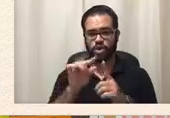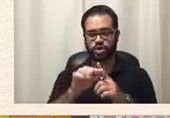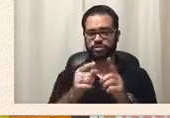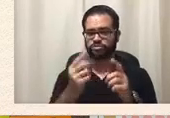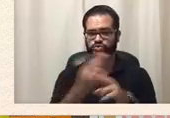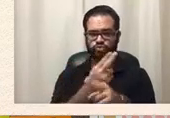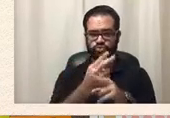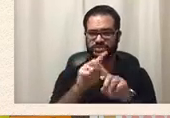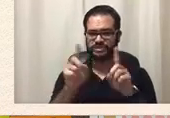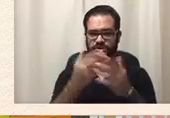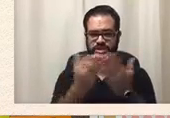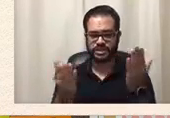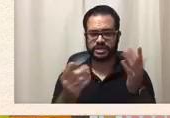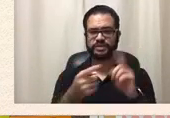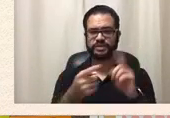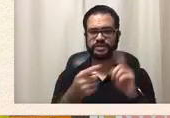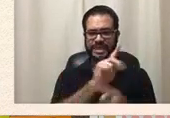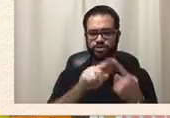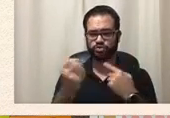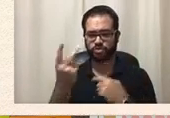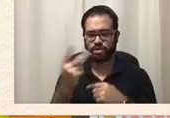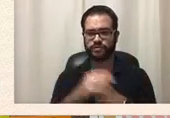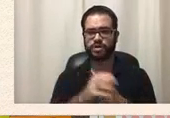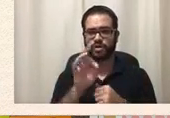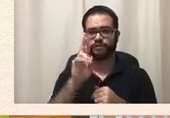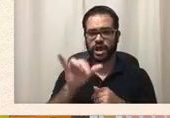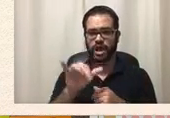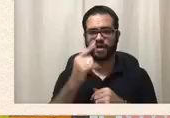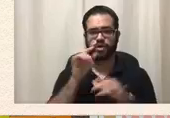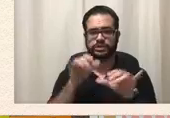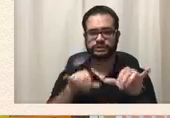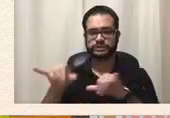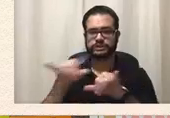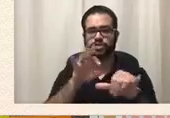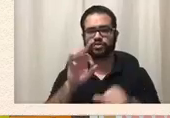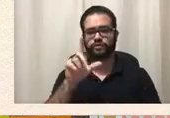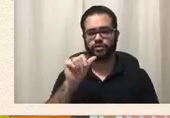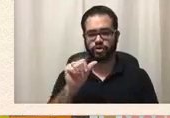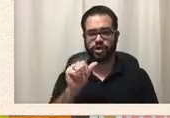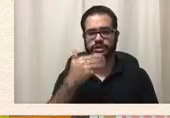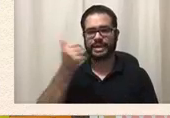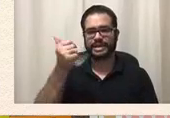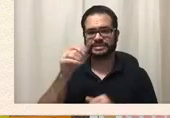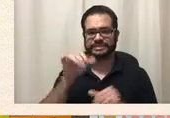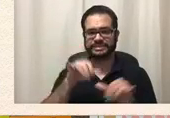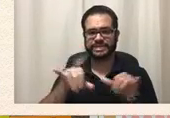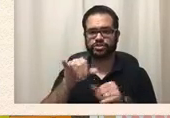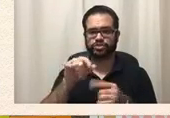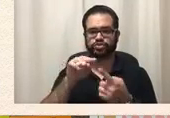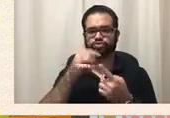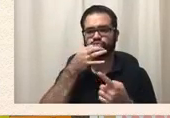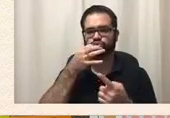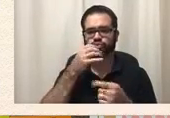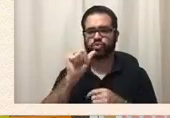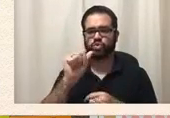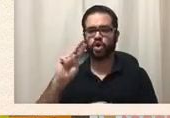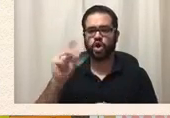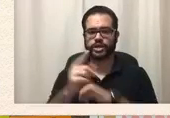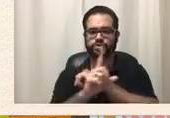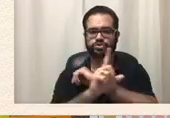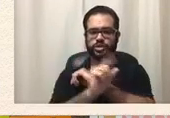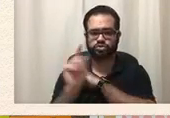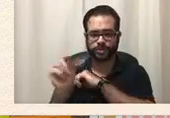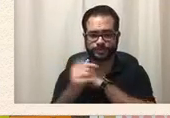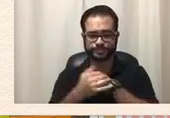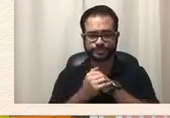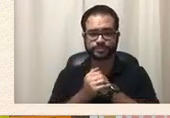words are for the foundational standards in Florida's Best coming in August 2020. The most common words kindergartners and first